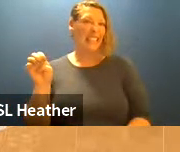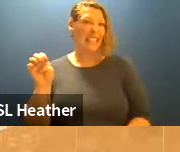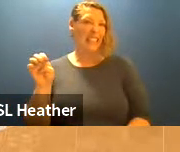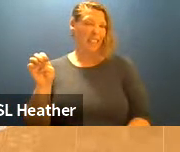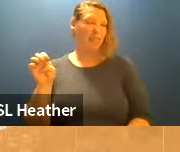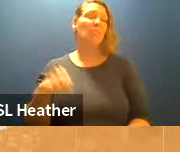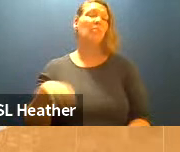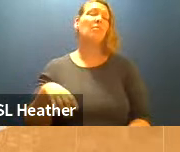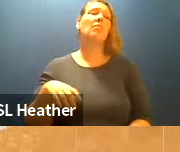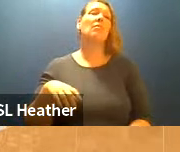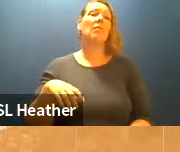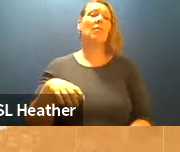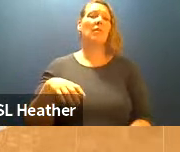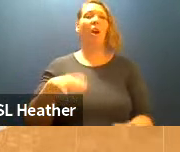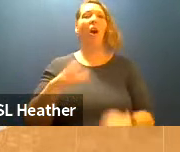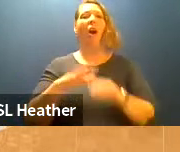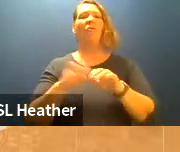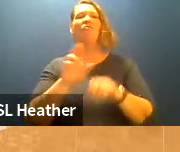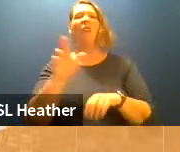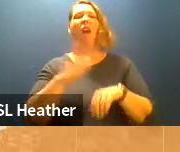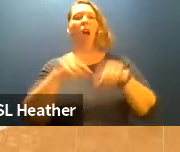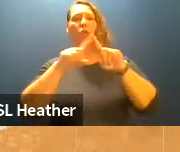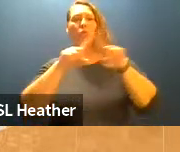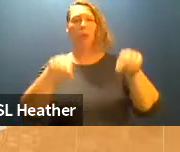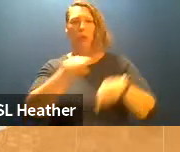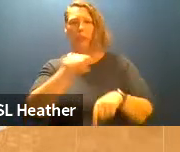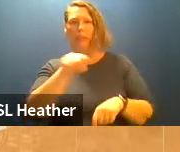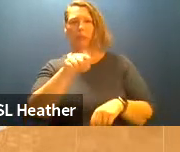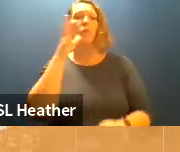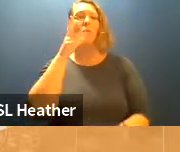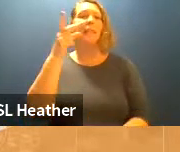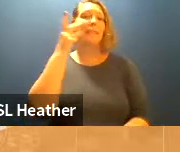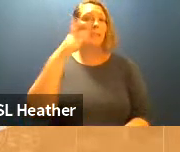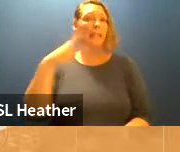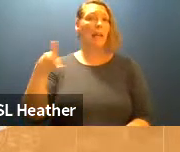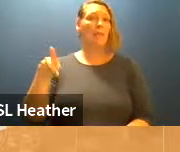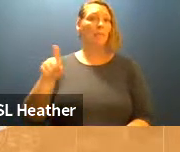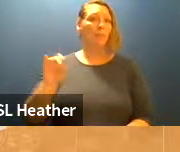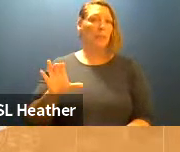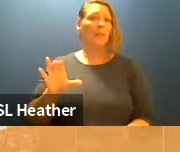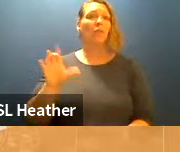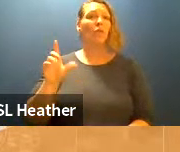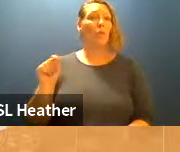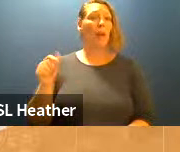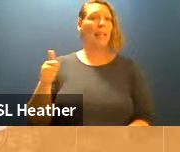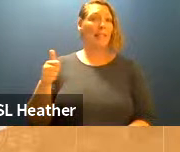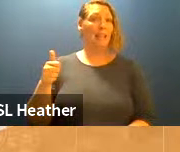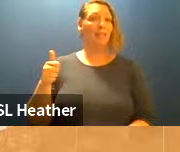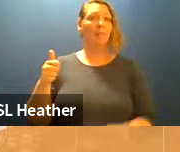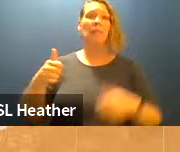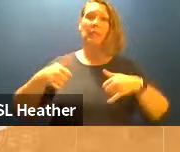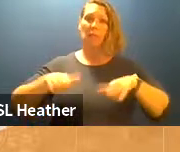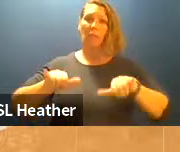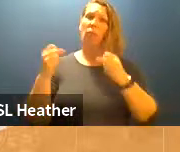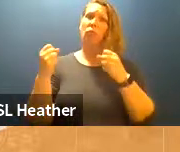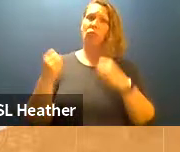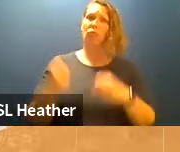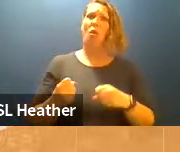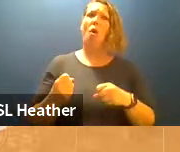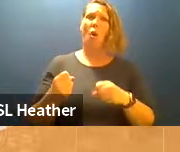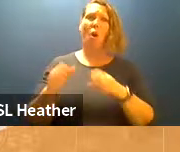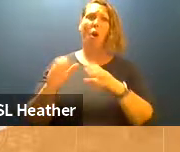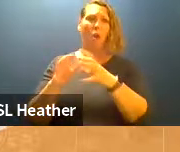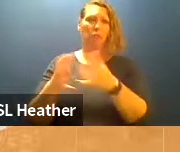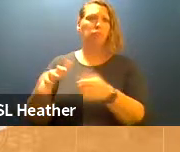right on the screen, you do have communities of color that in 2010 where there was still a strong